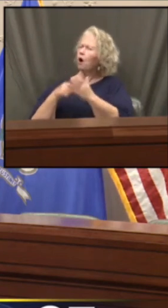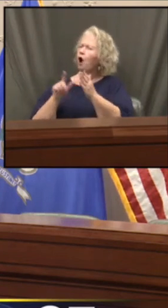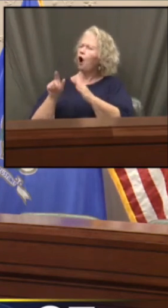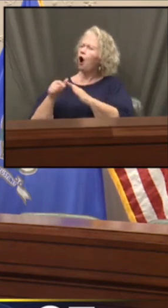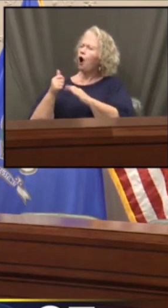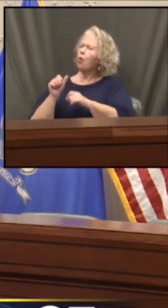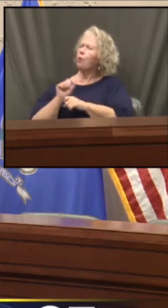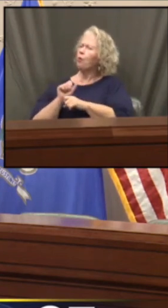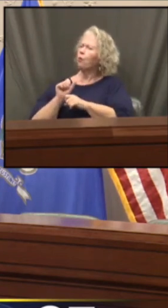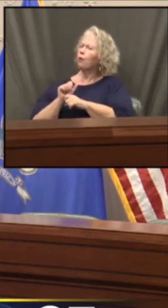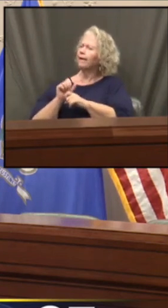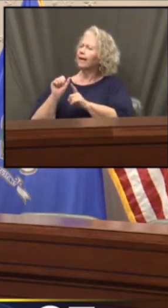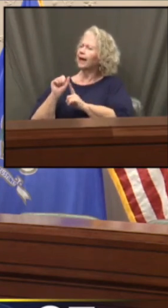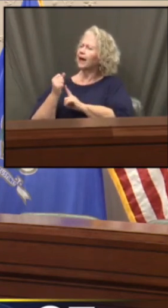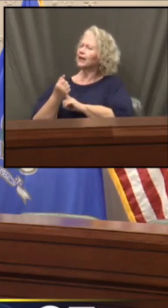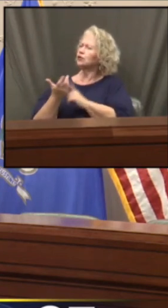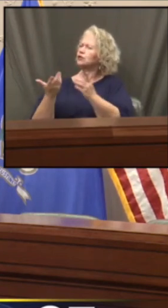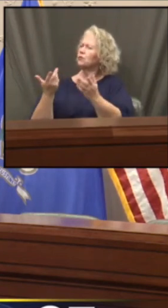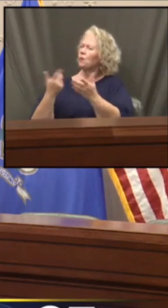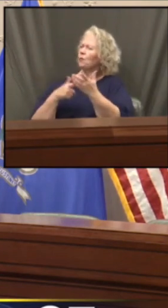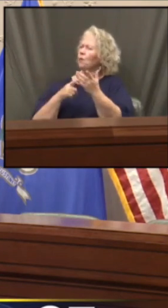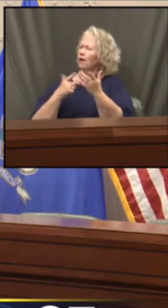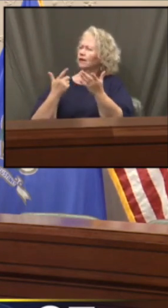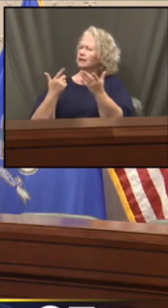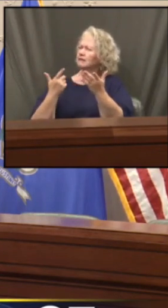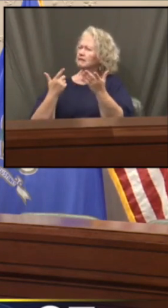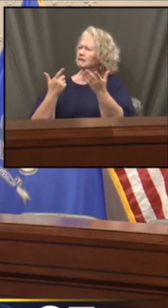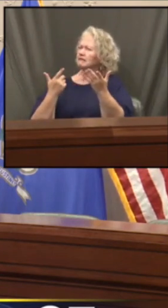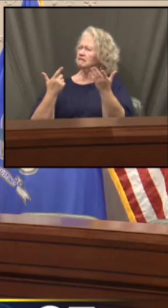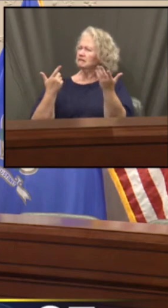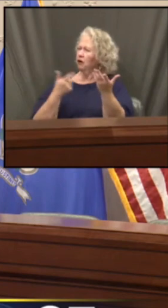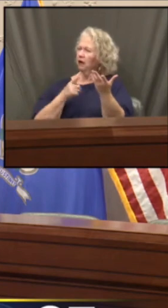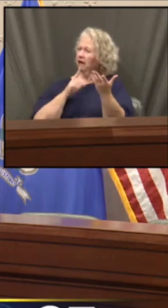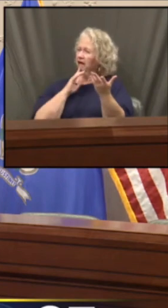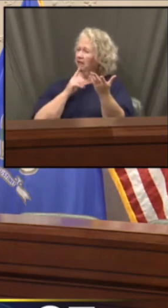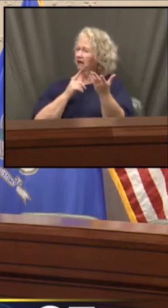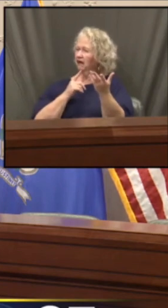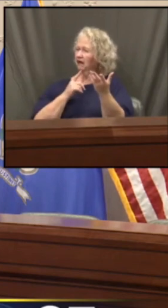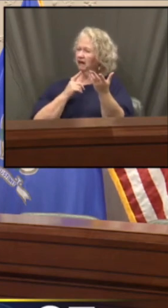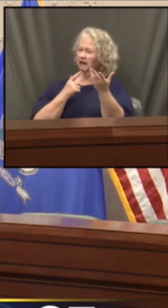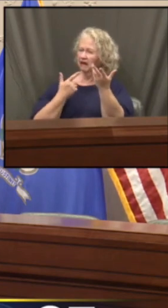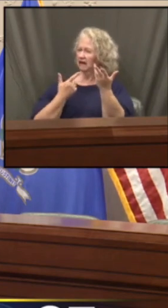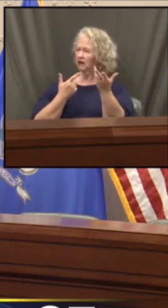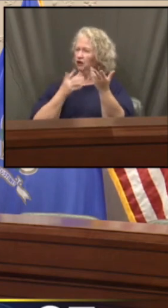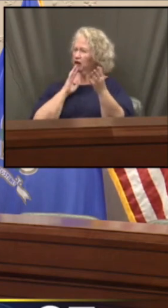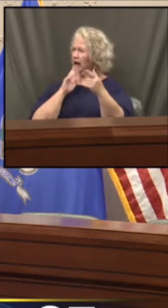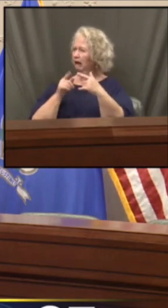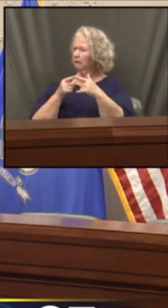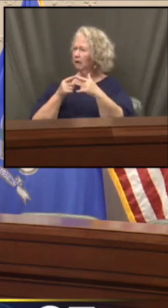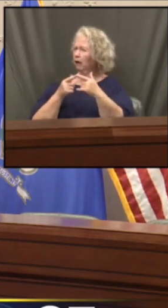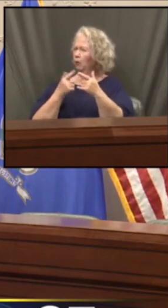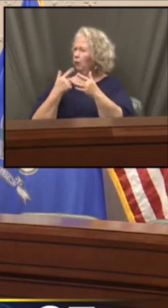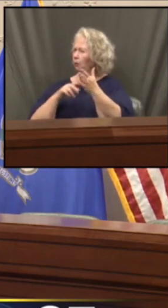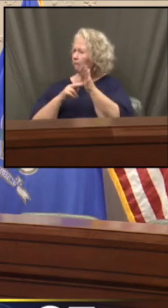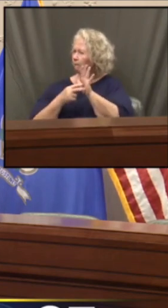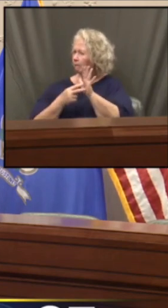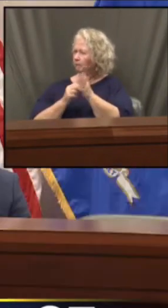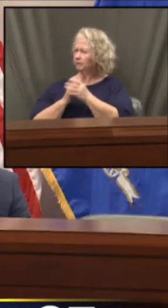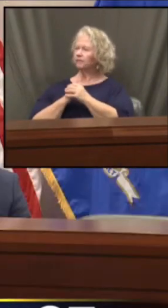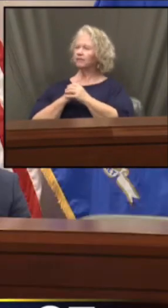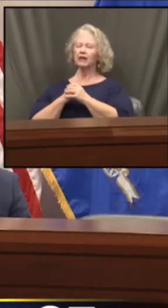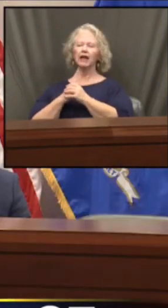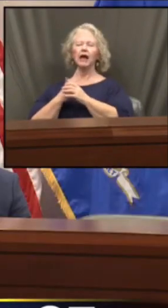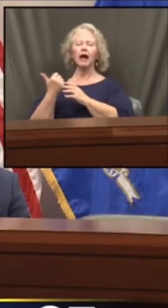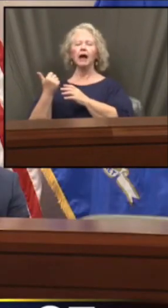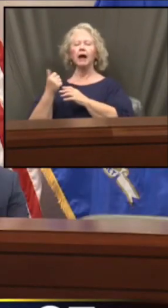of the possible things that would be addressed as far as their actual working conditions? Mark,